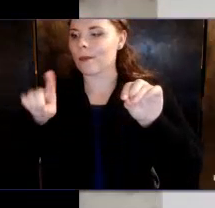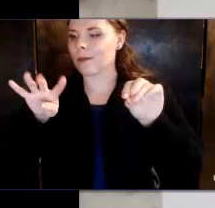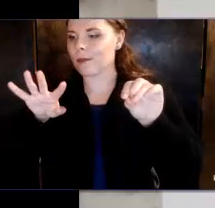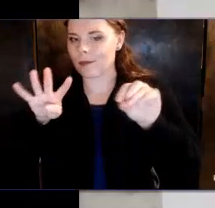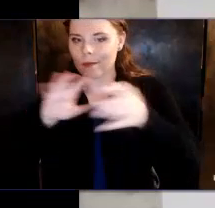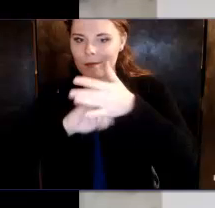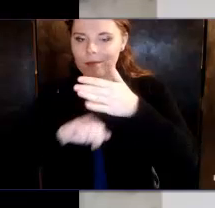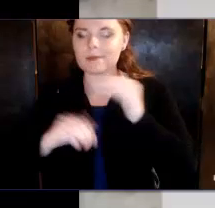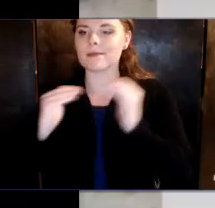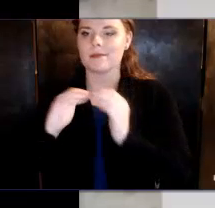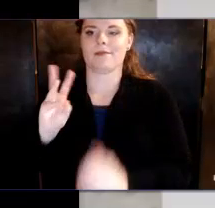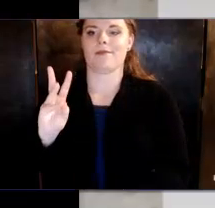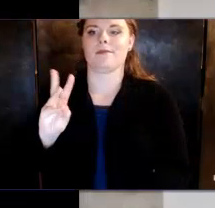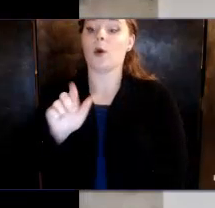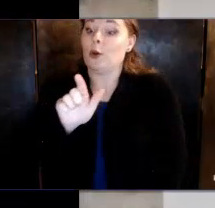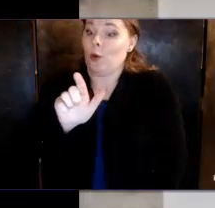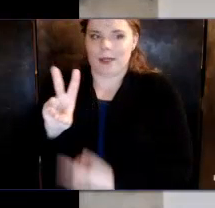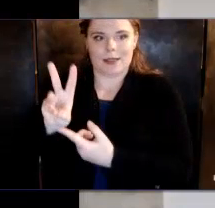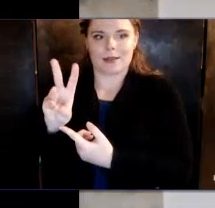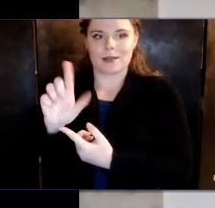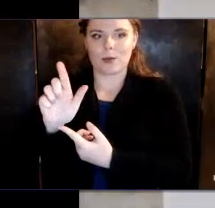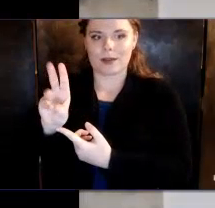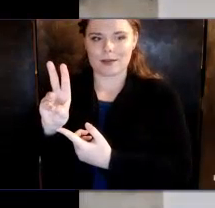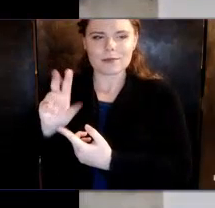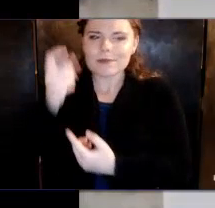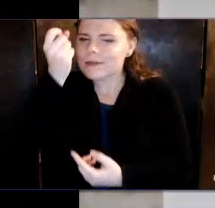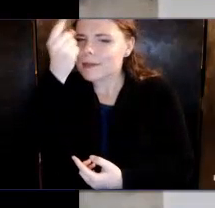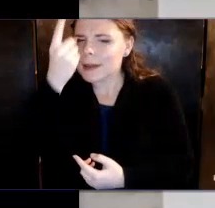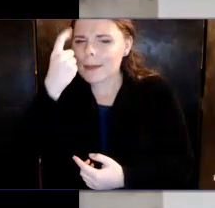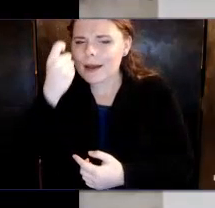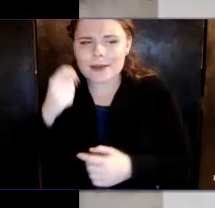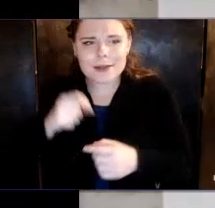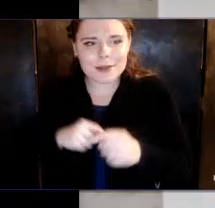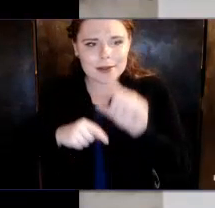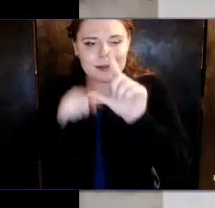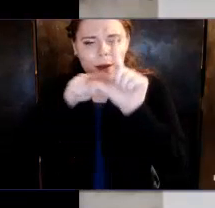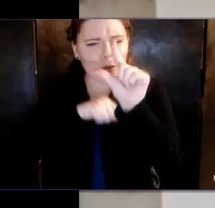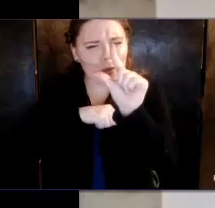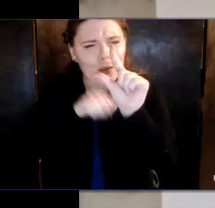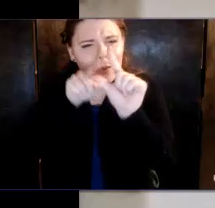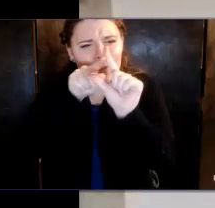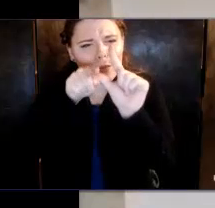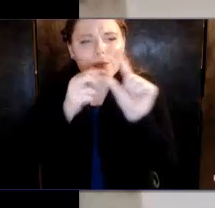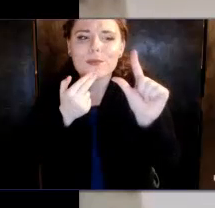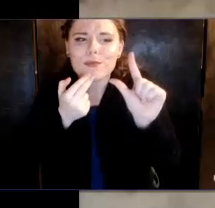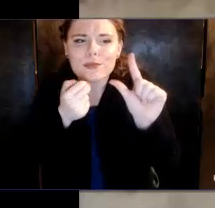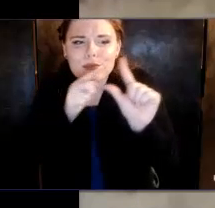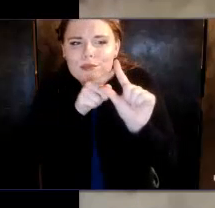is 26, which again makes sense because our angle was small. It was an acute angle.